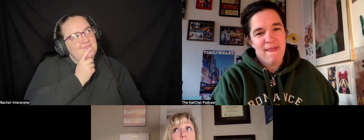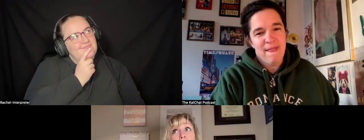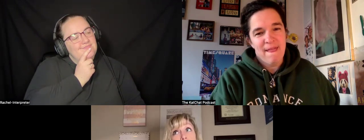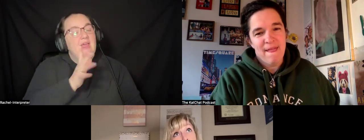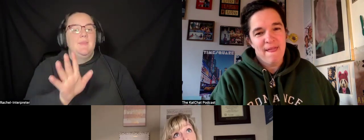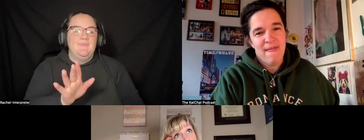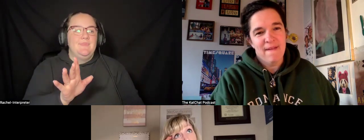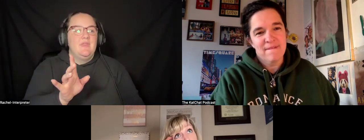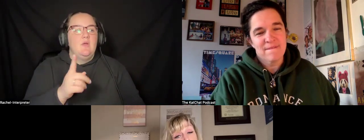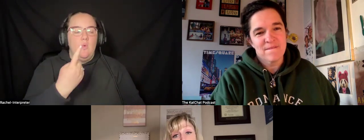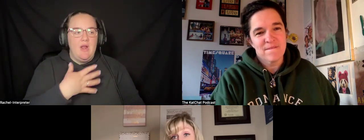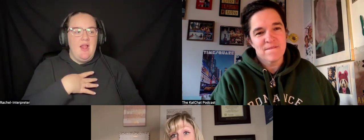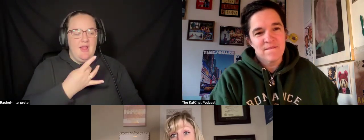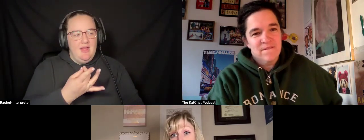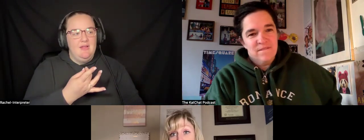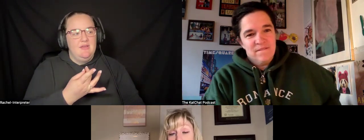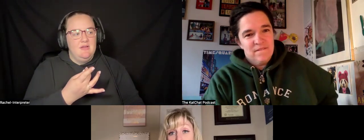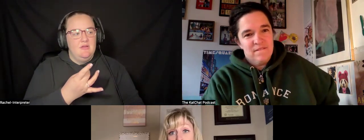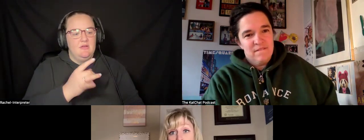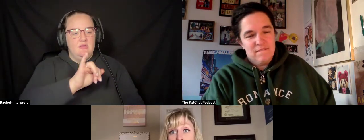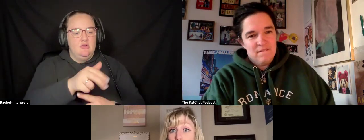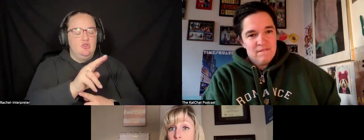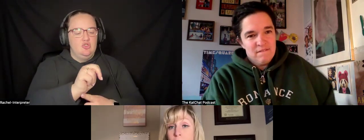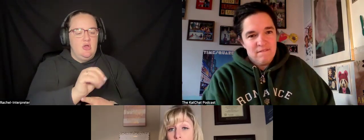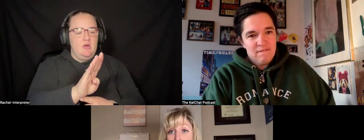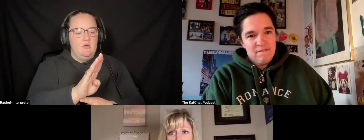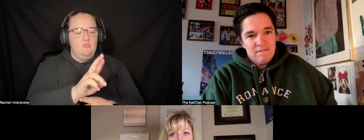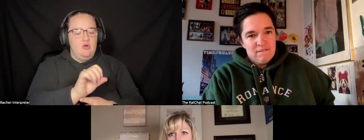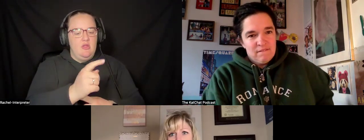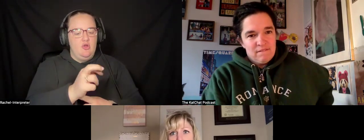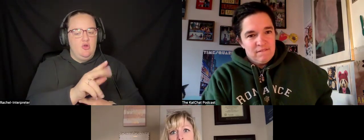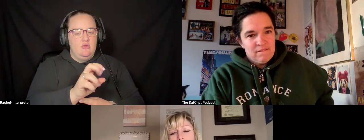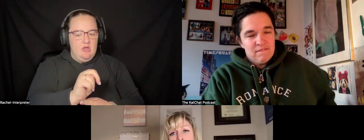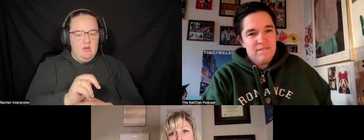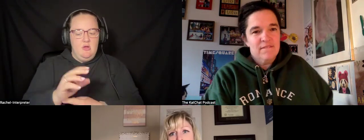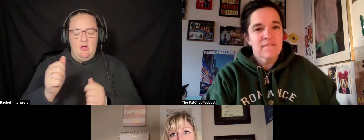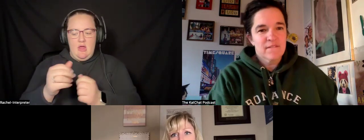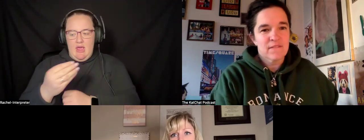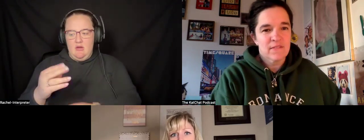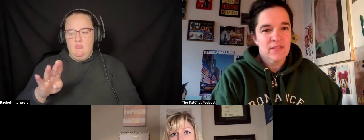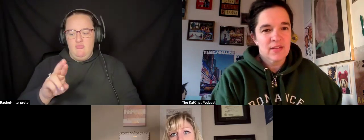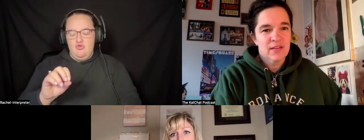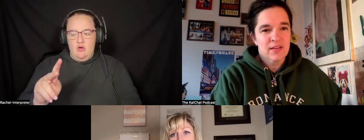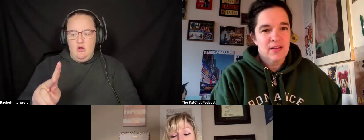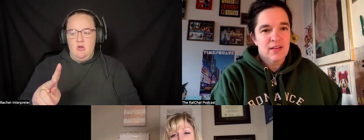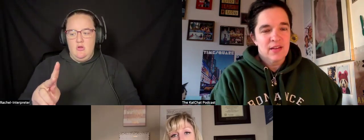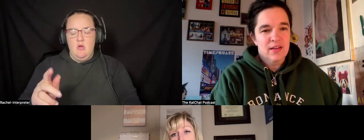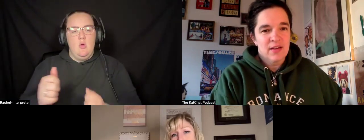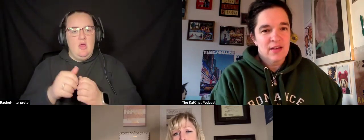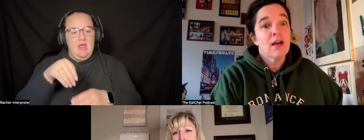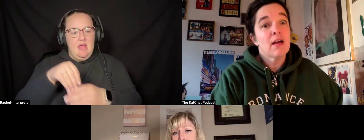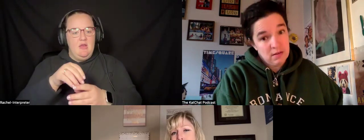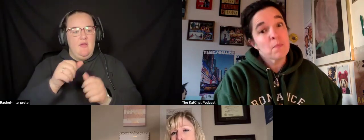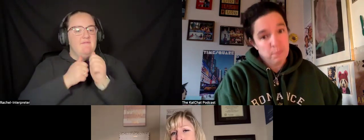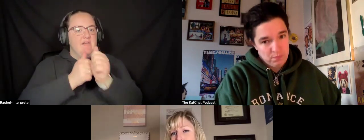Actually, another one I really liked was John Brotherton with Brooke Dorsey. I thought they were wonderful together in Following Yonder Star. So,